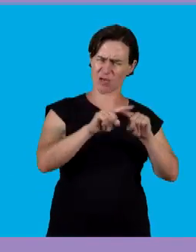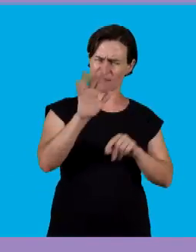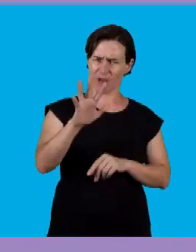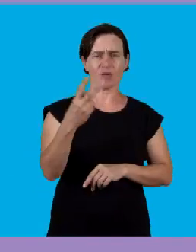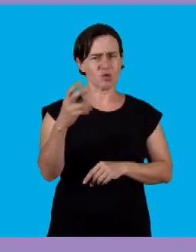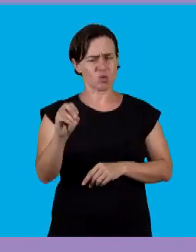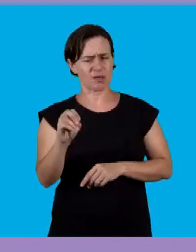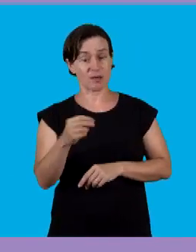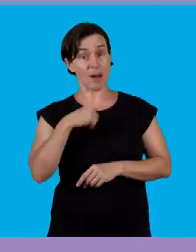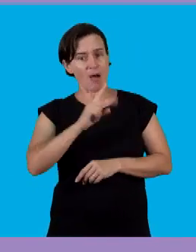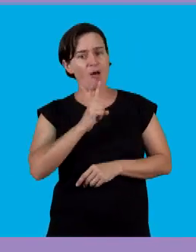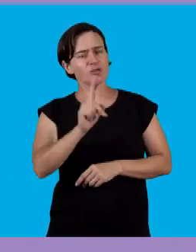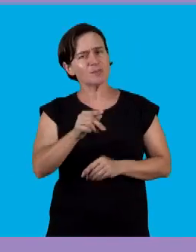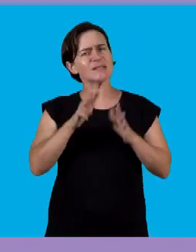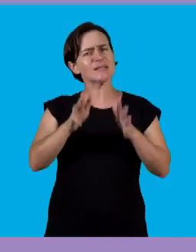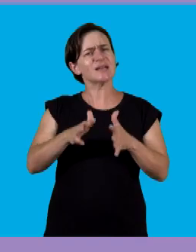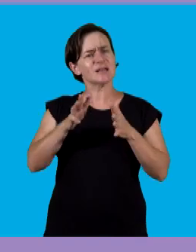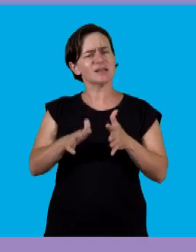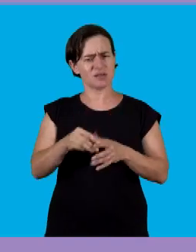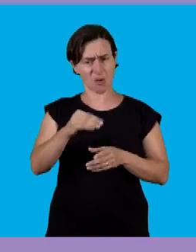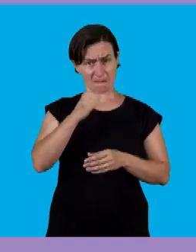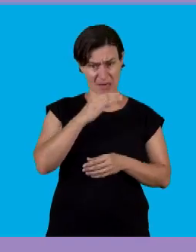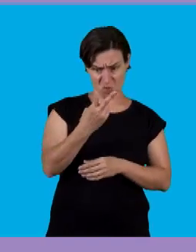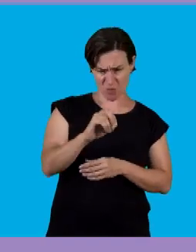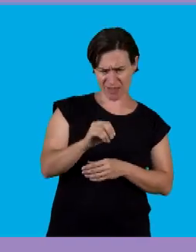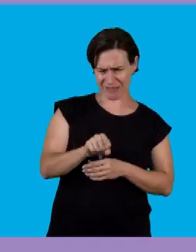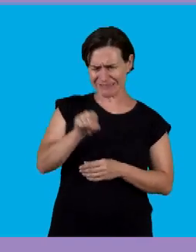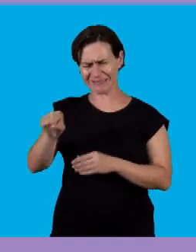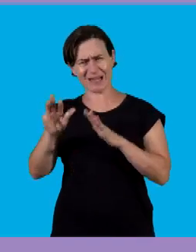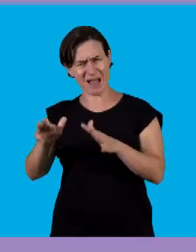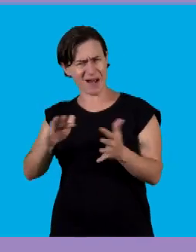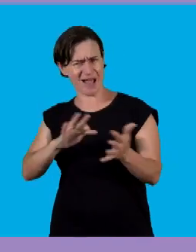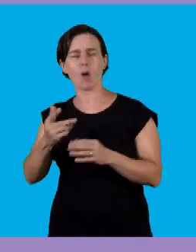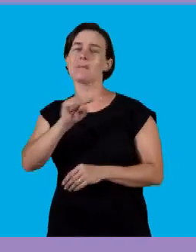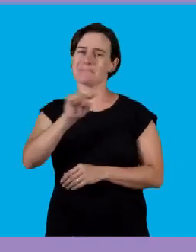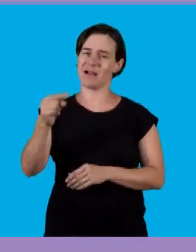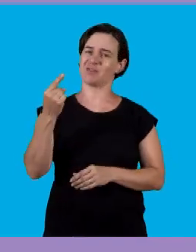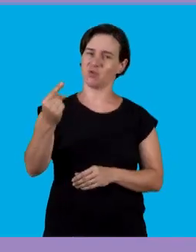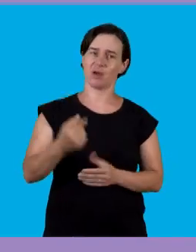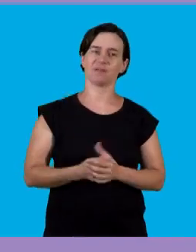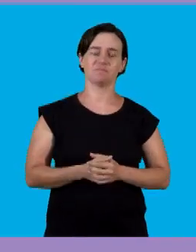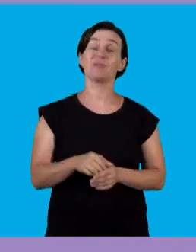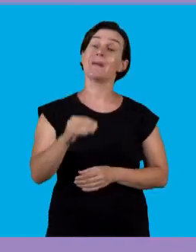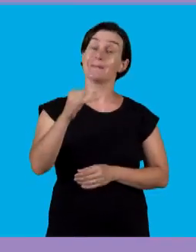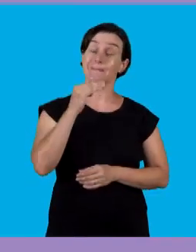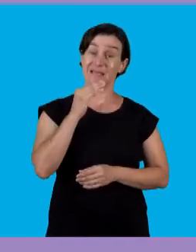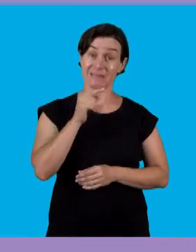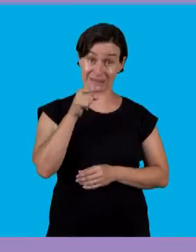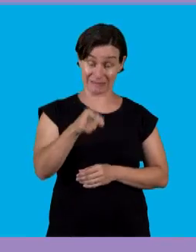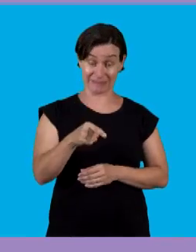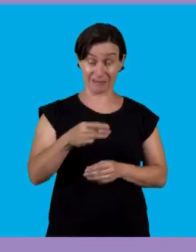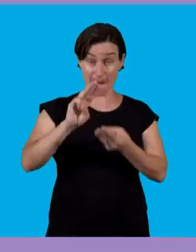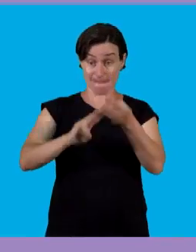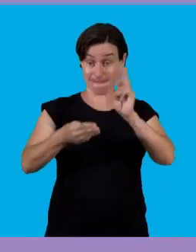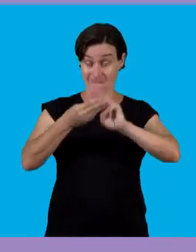20. And how do we get to 19 from 20? Yes, we are going to subtract 1. So what does this mean? This